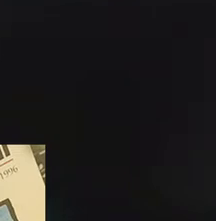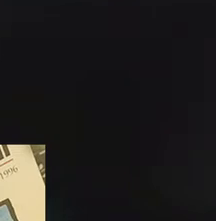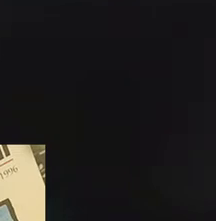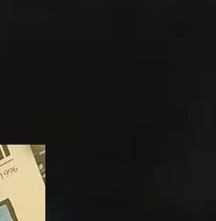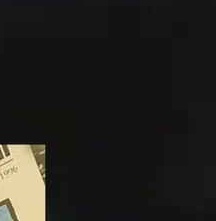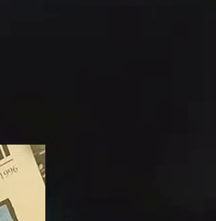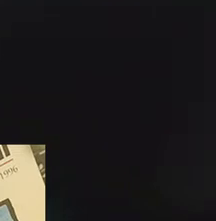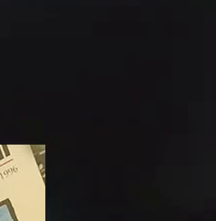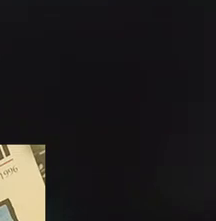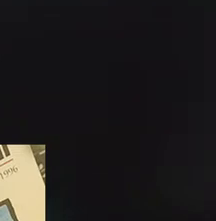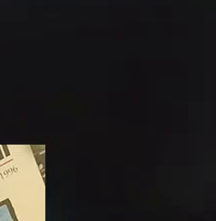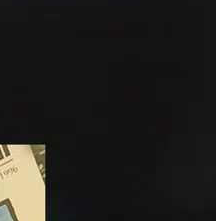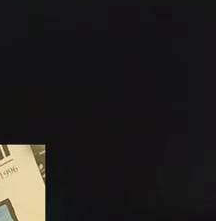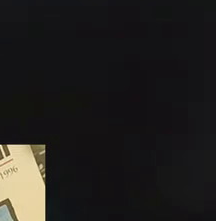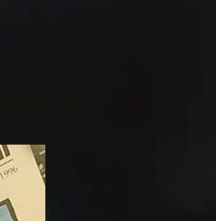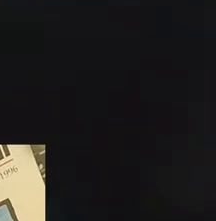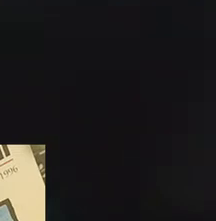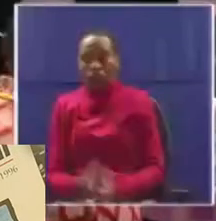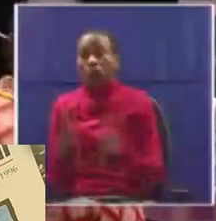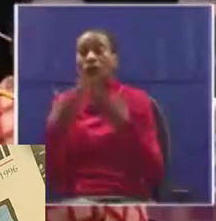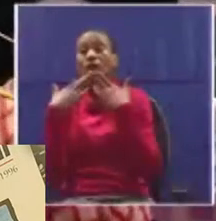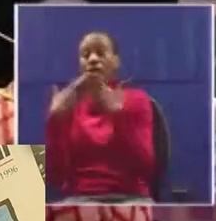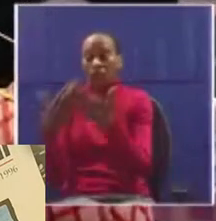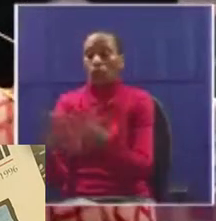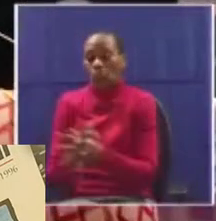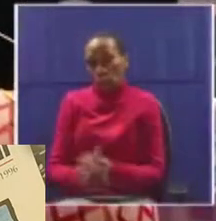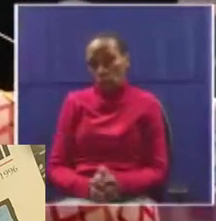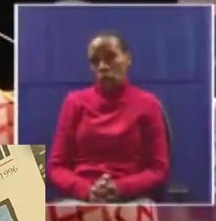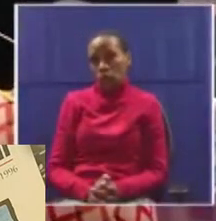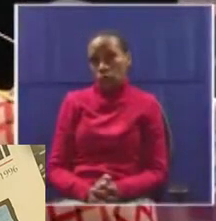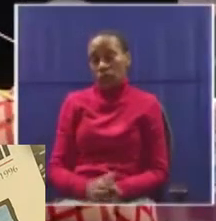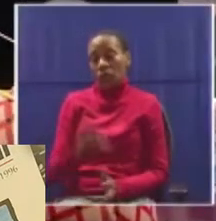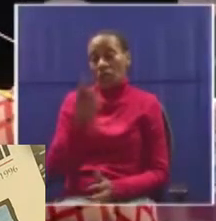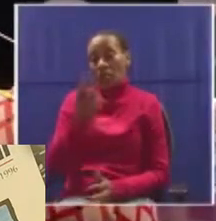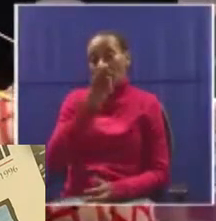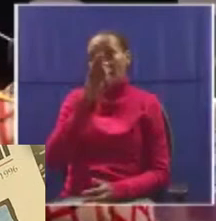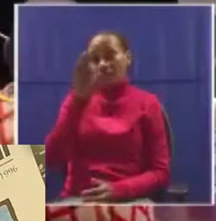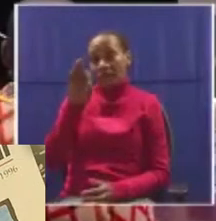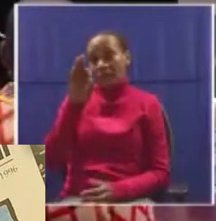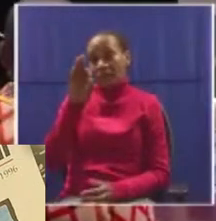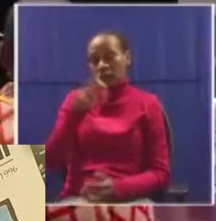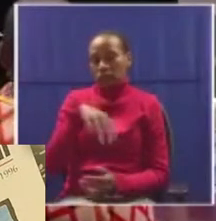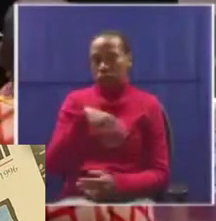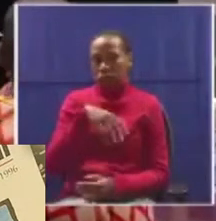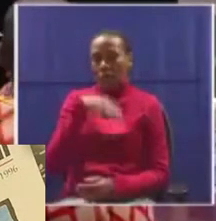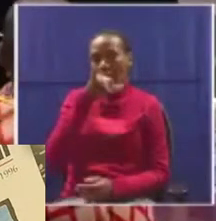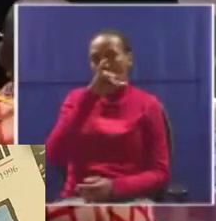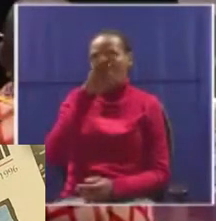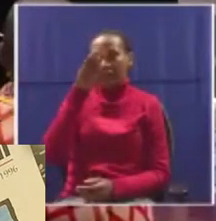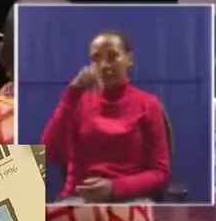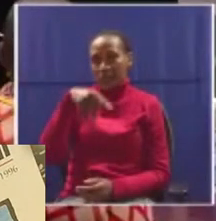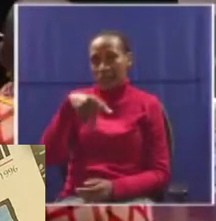I think YouTube hasn't thank you ifp